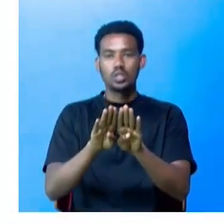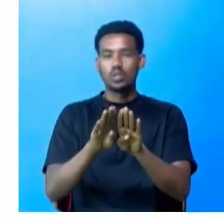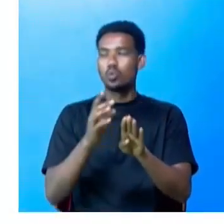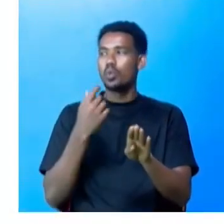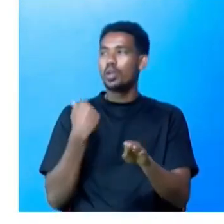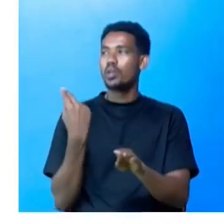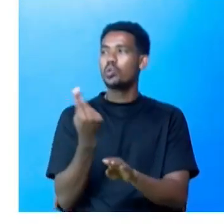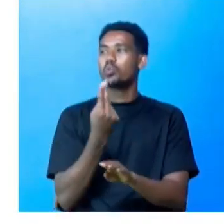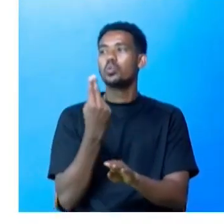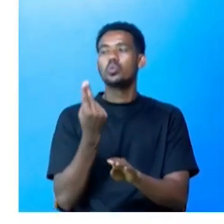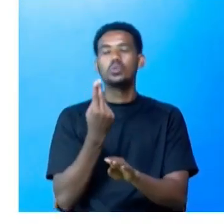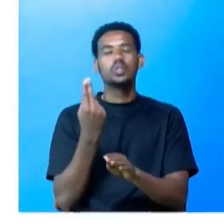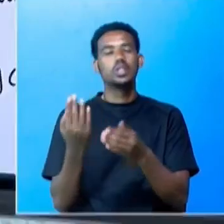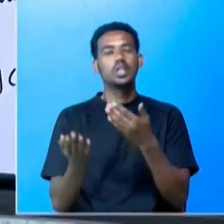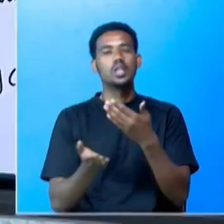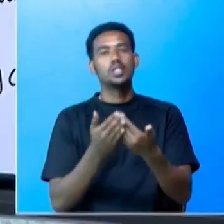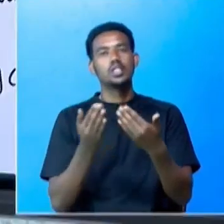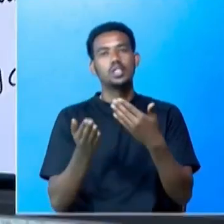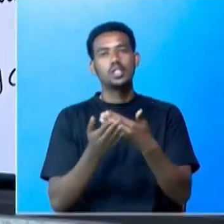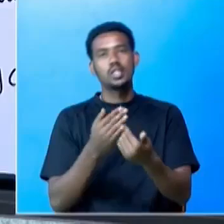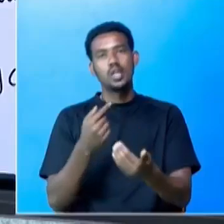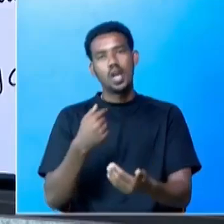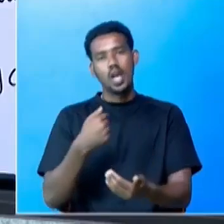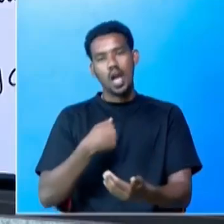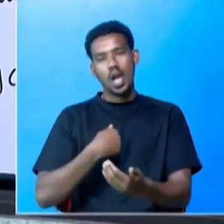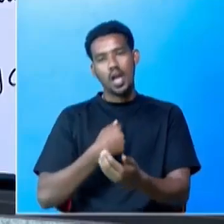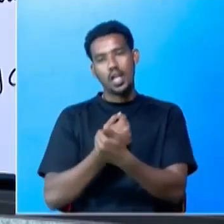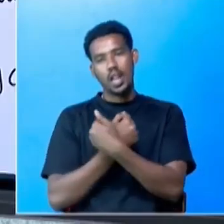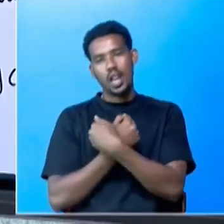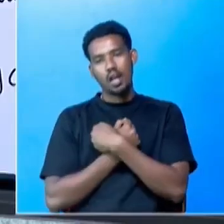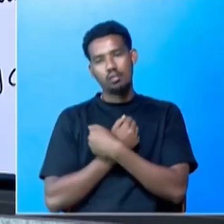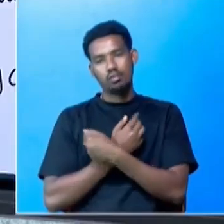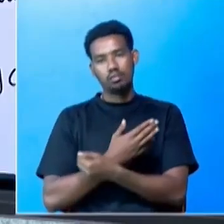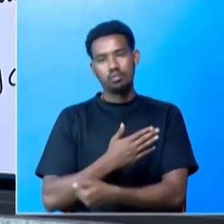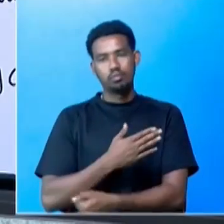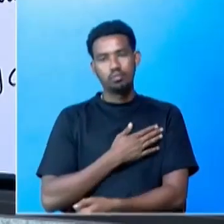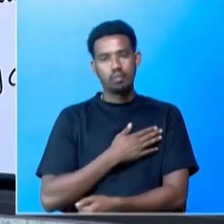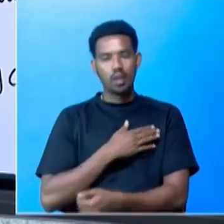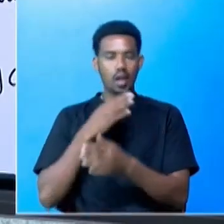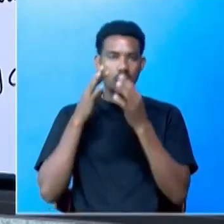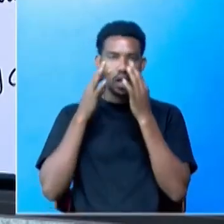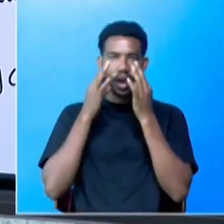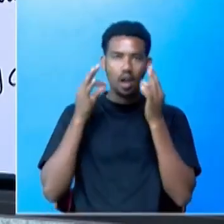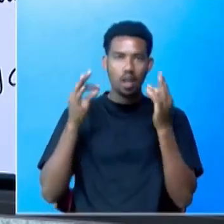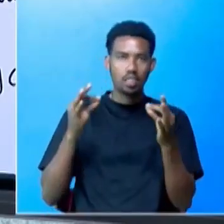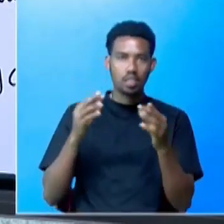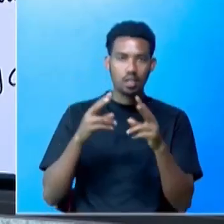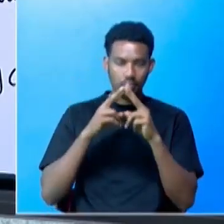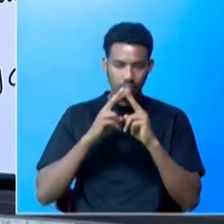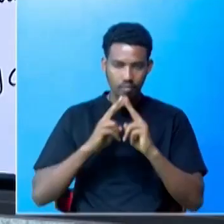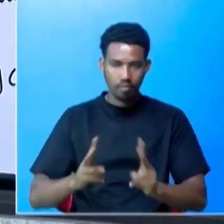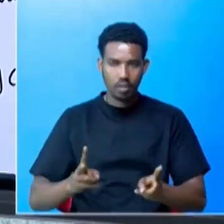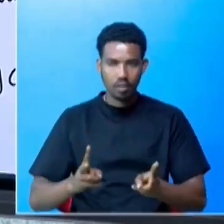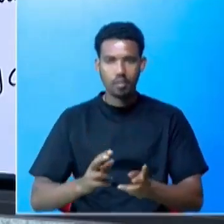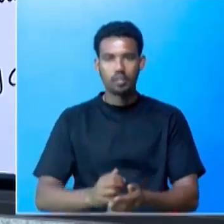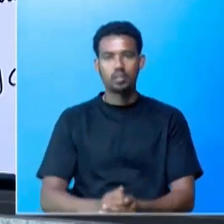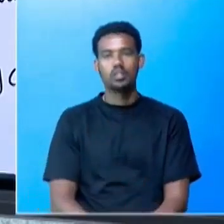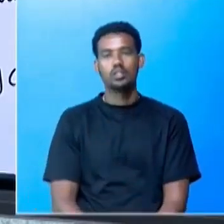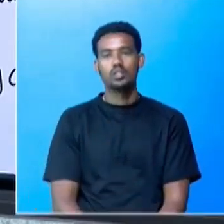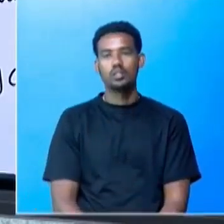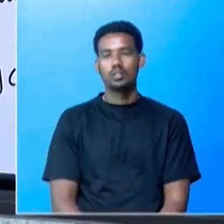using easily I love my cat so much.